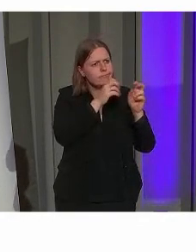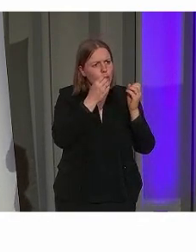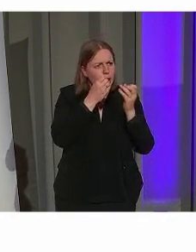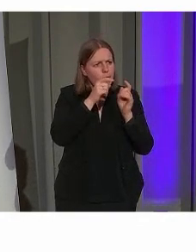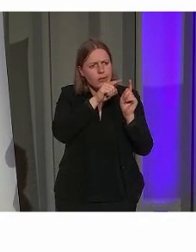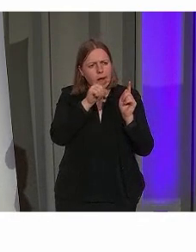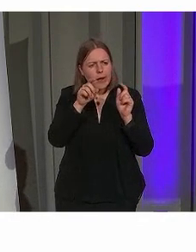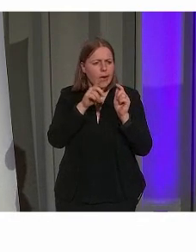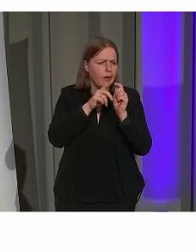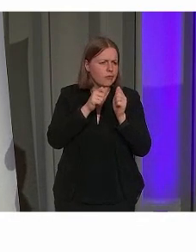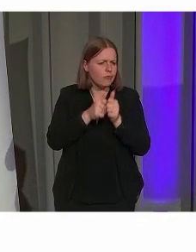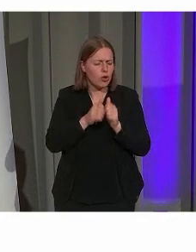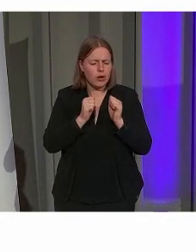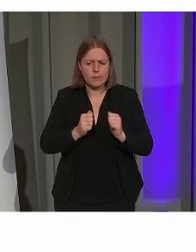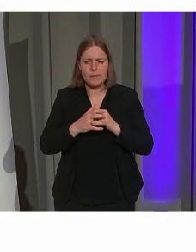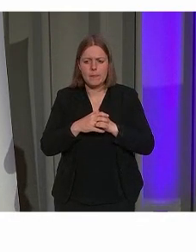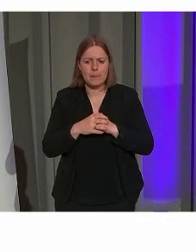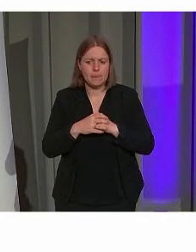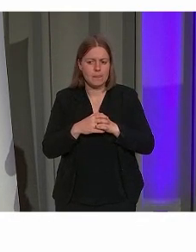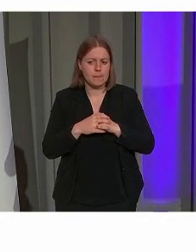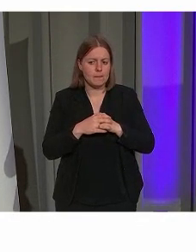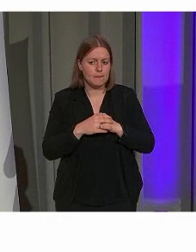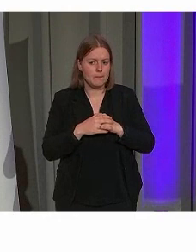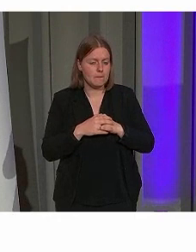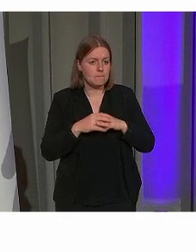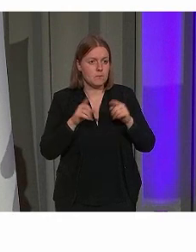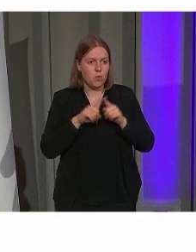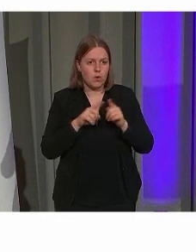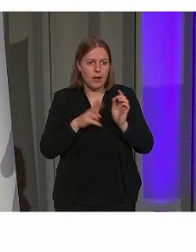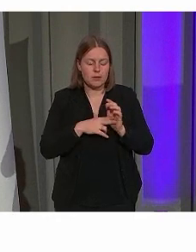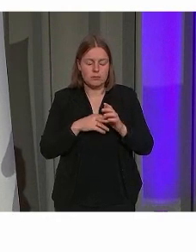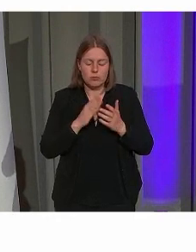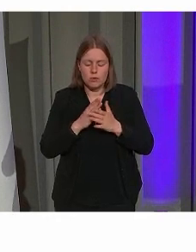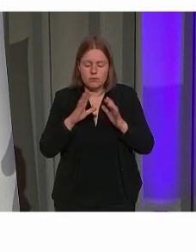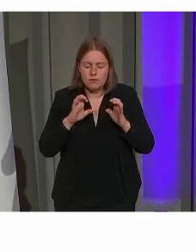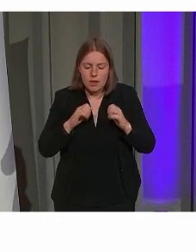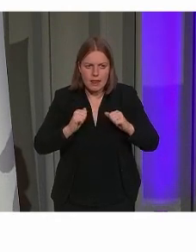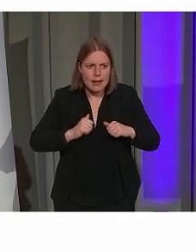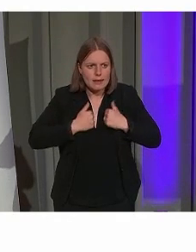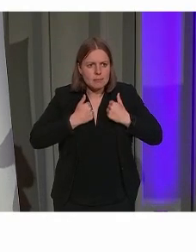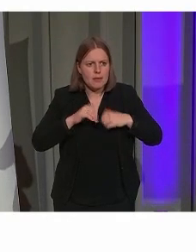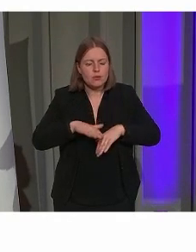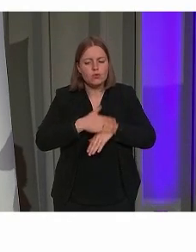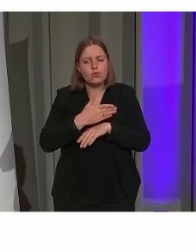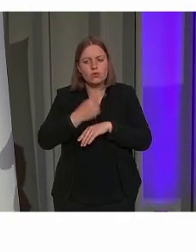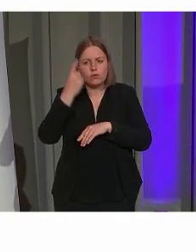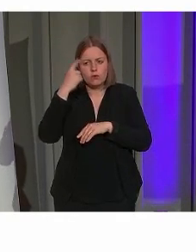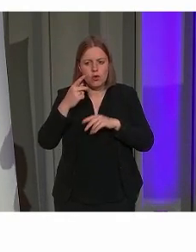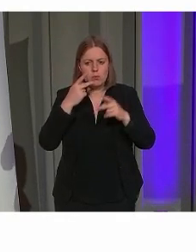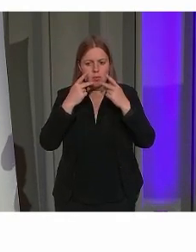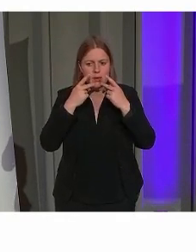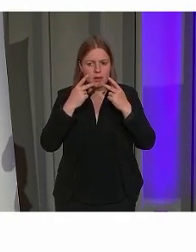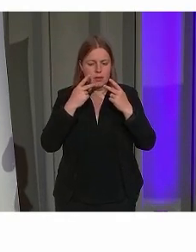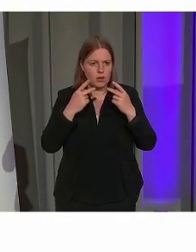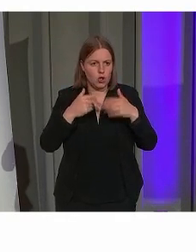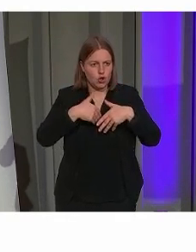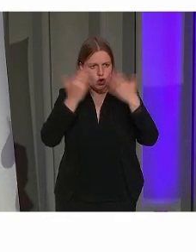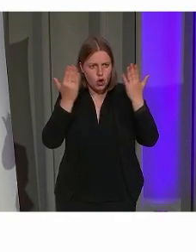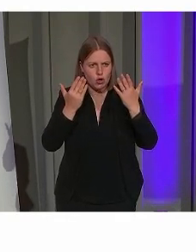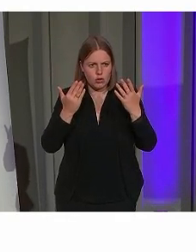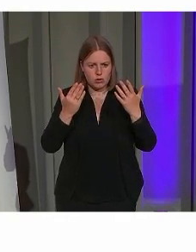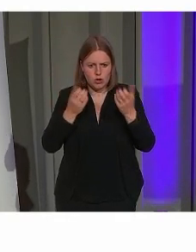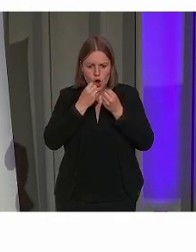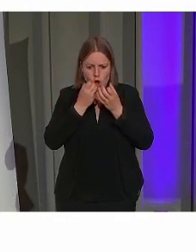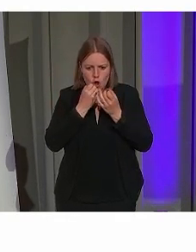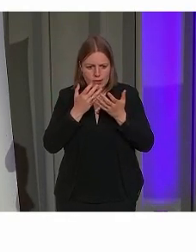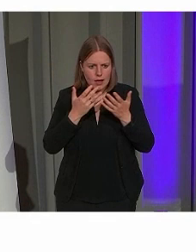And there are great effort has been made in signposting